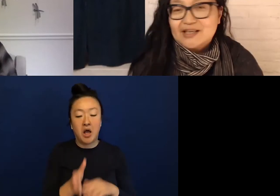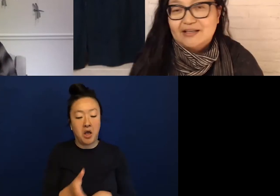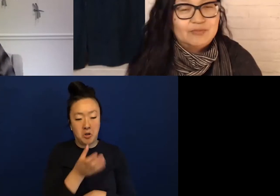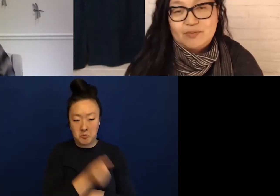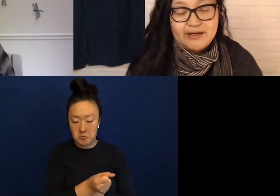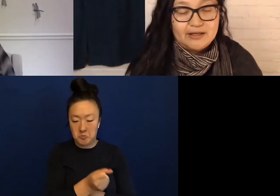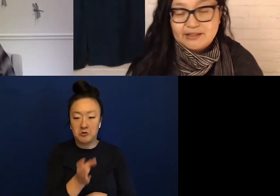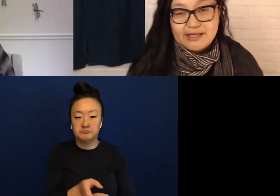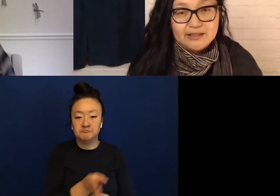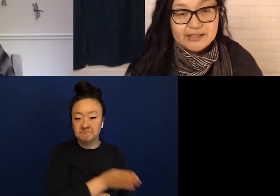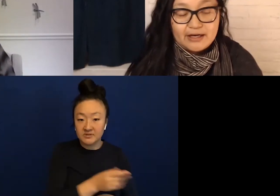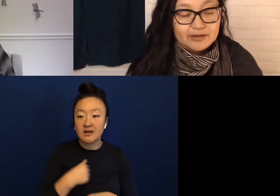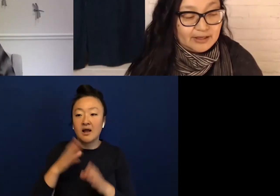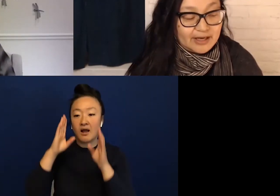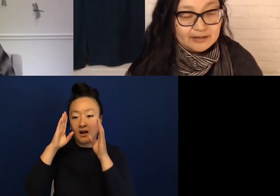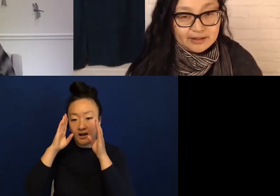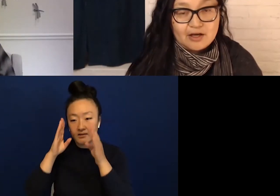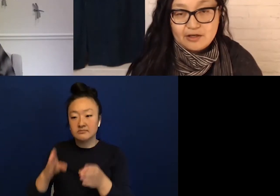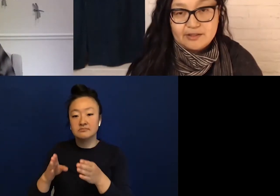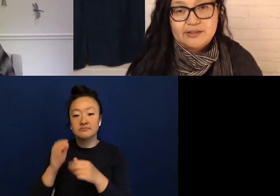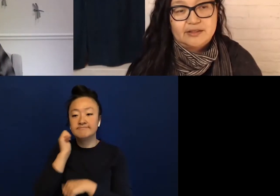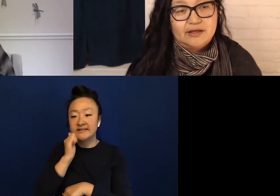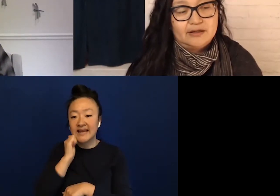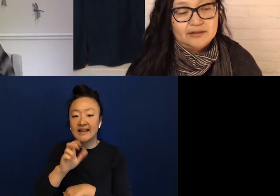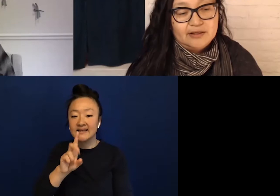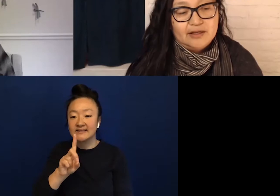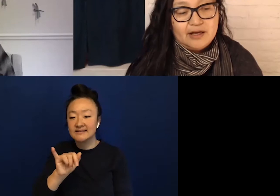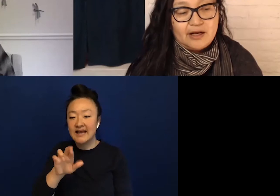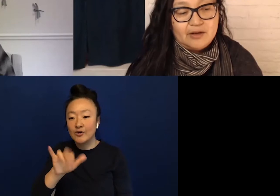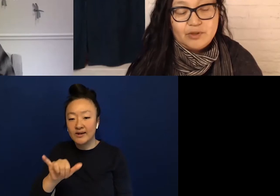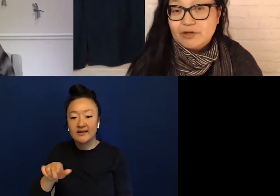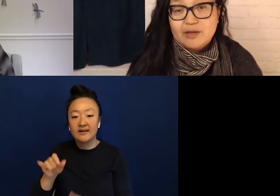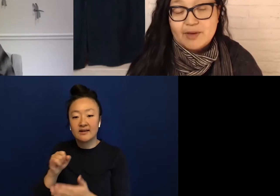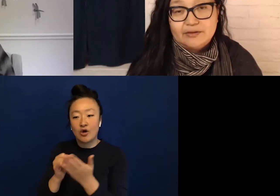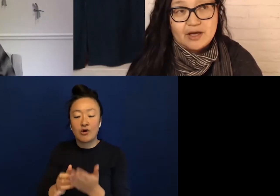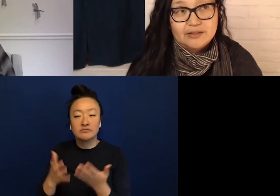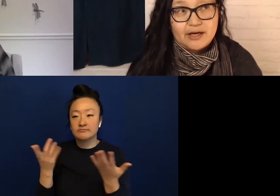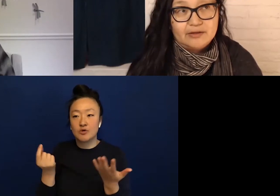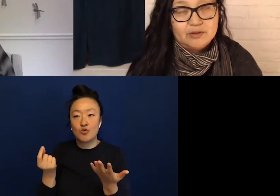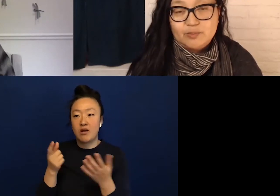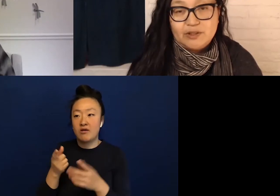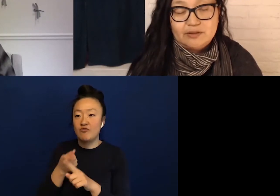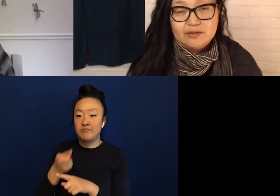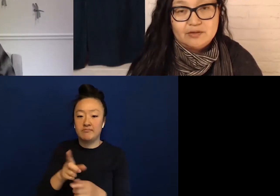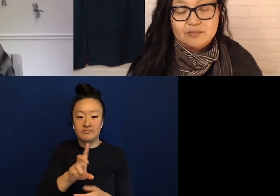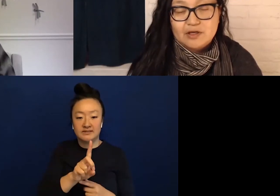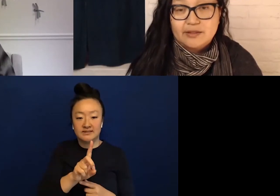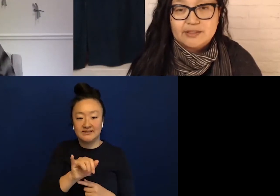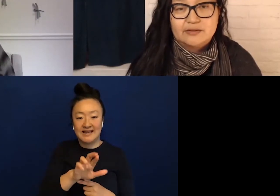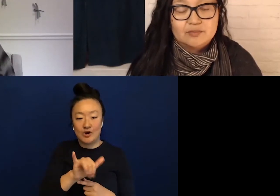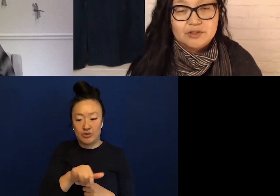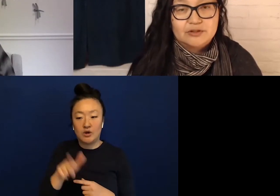just decided I would write like a daily diary, and like the artist, whatever came out of that diary would be,